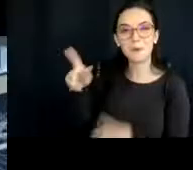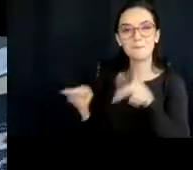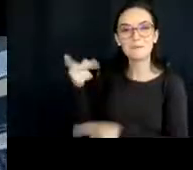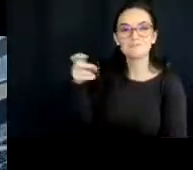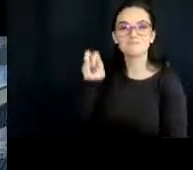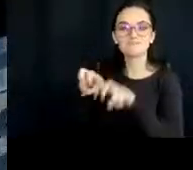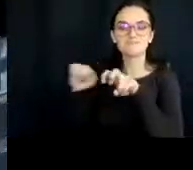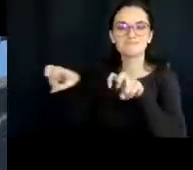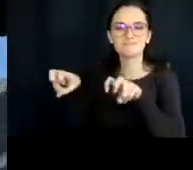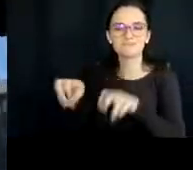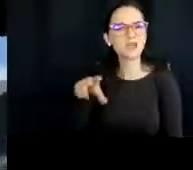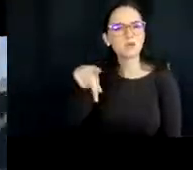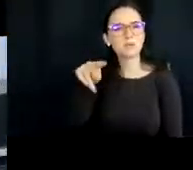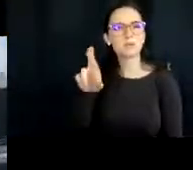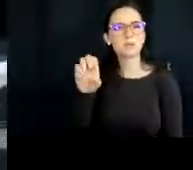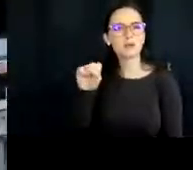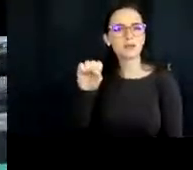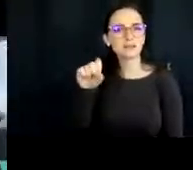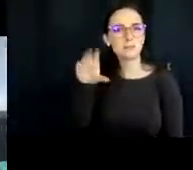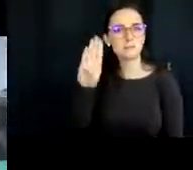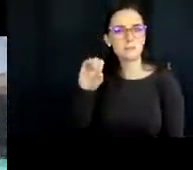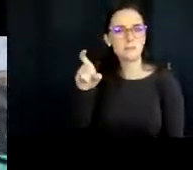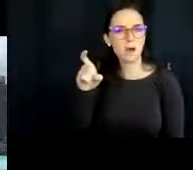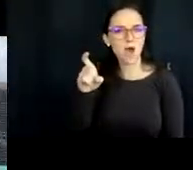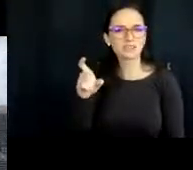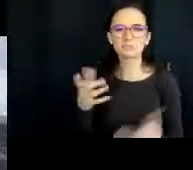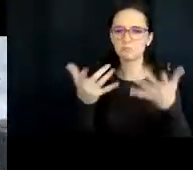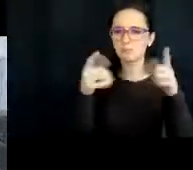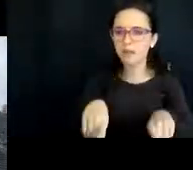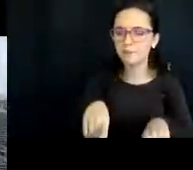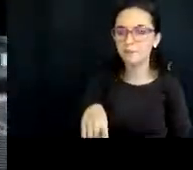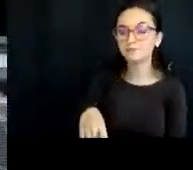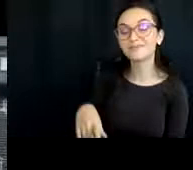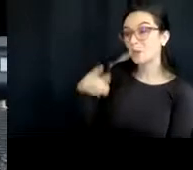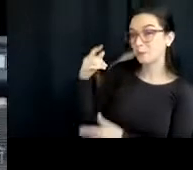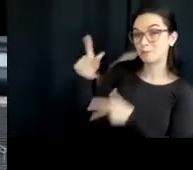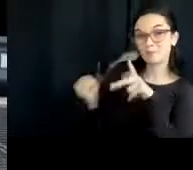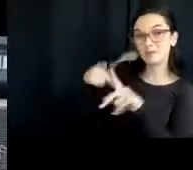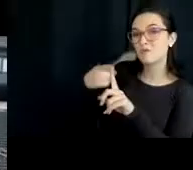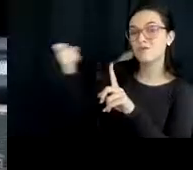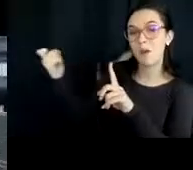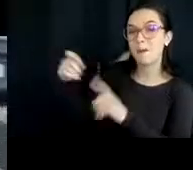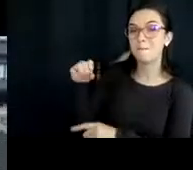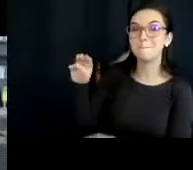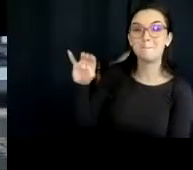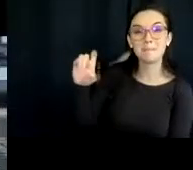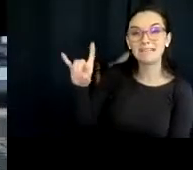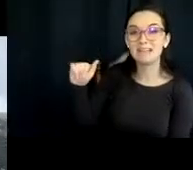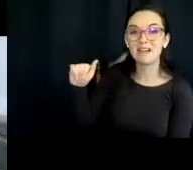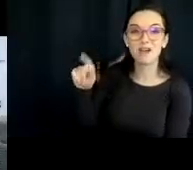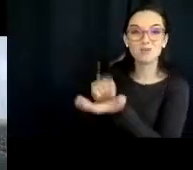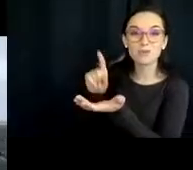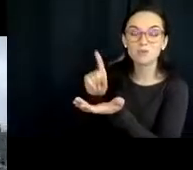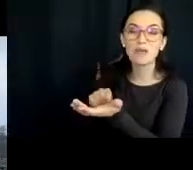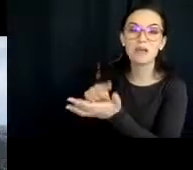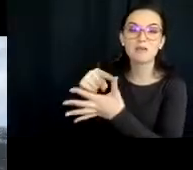up there? That's where everybody from the media, from newspapers, and everybody that covers